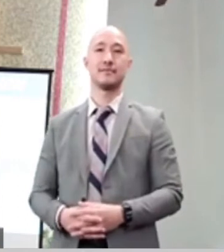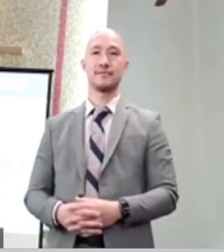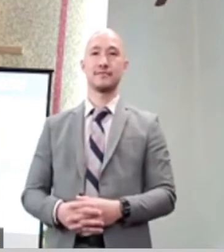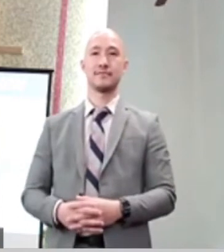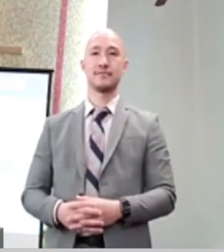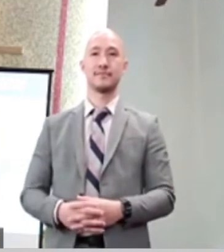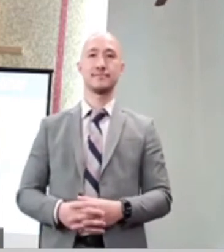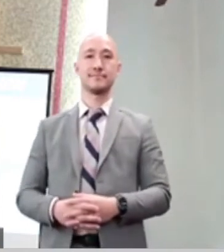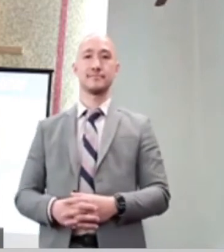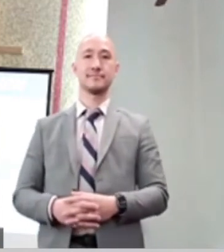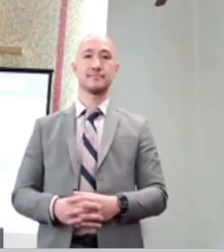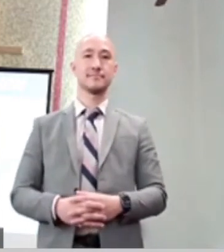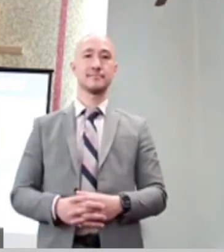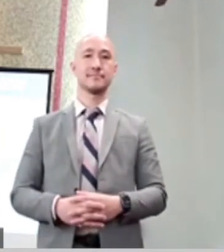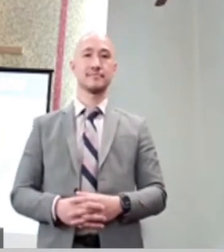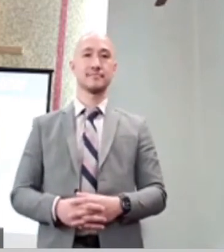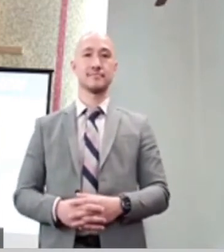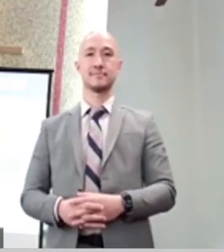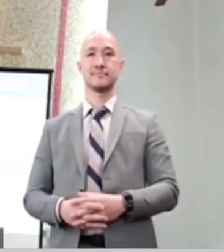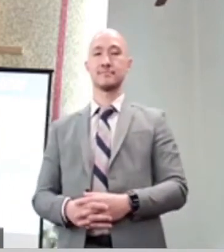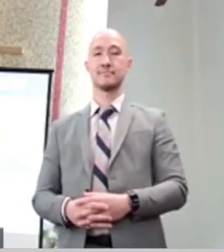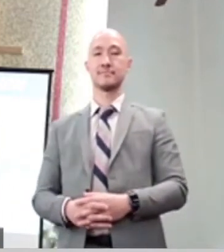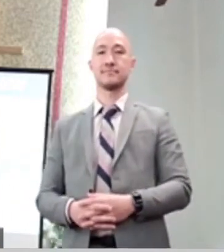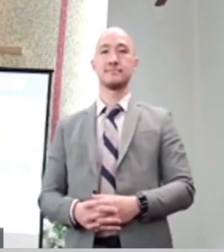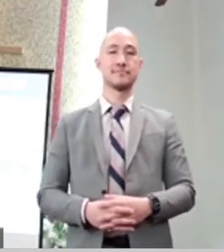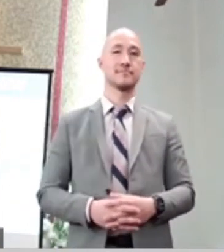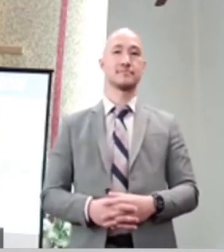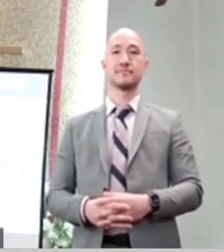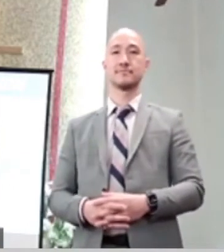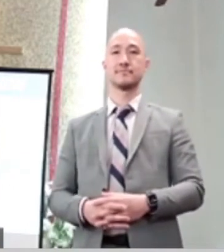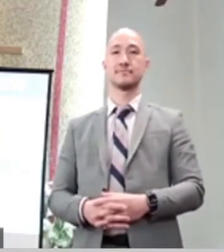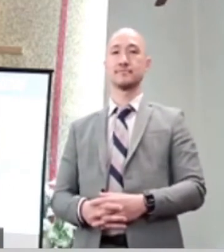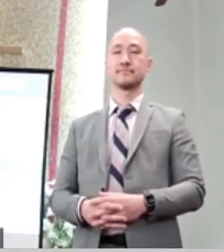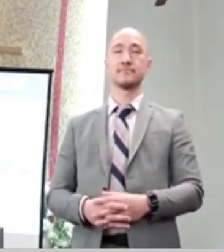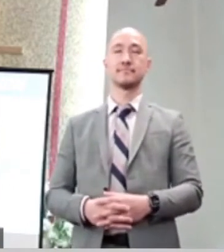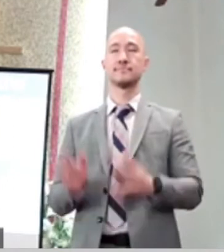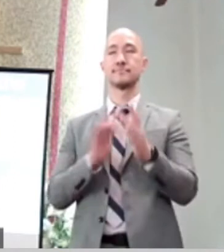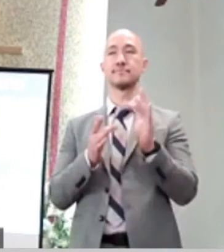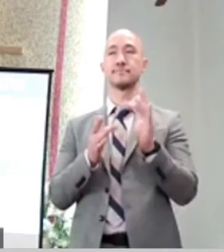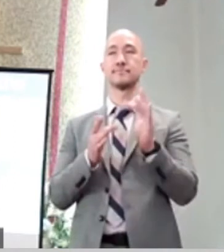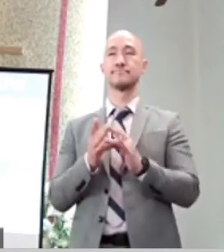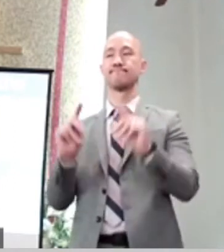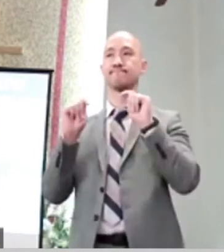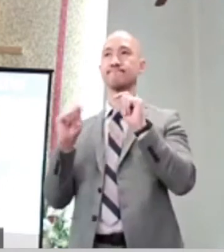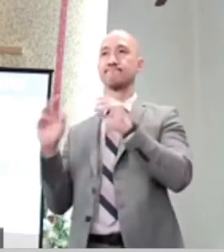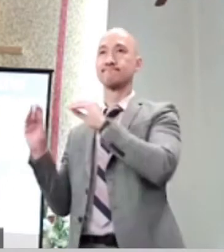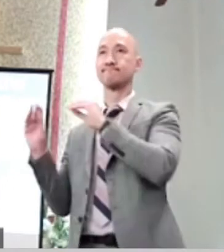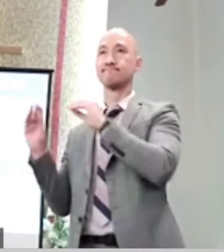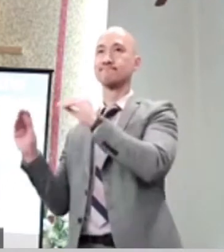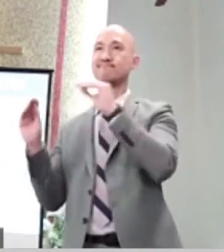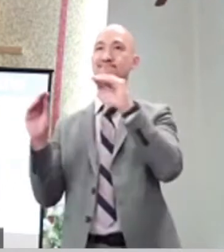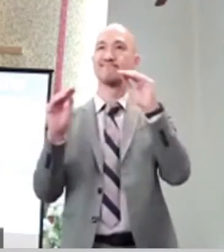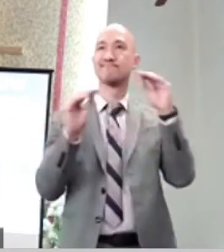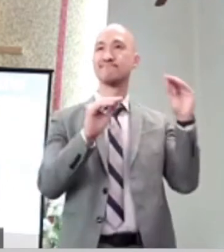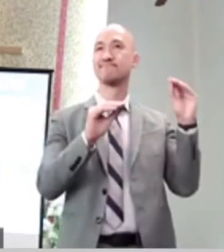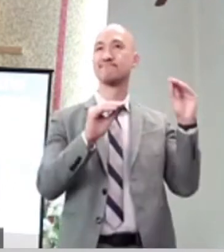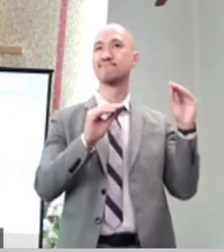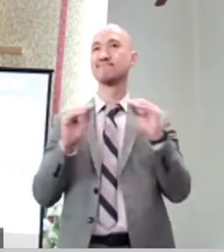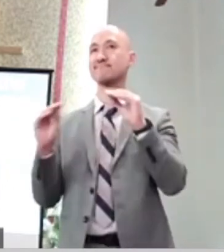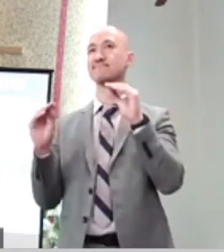Jesus is telling us something about fasting. And he's telling us something about religious things that we